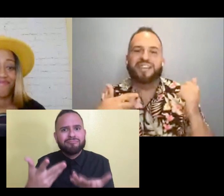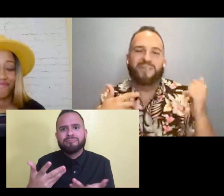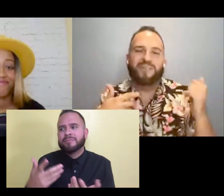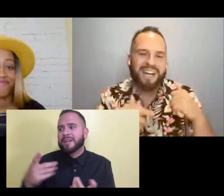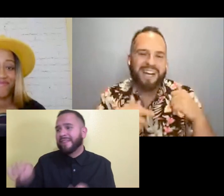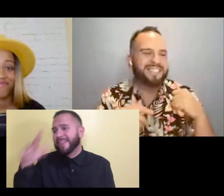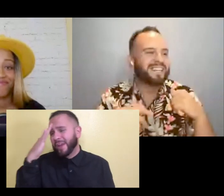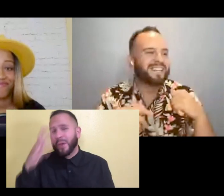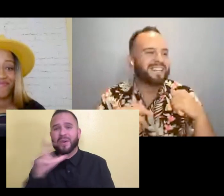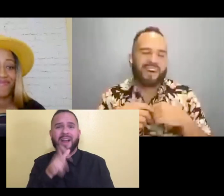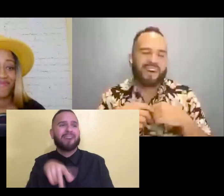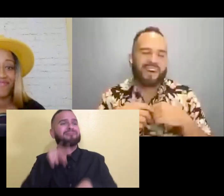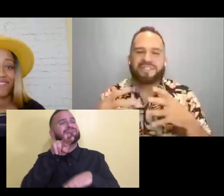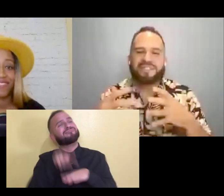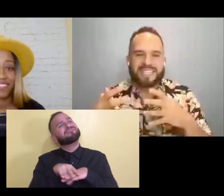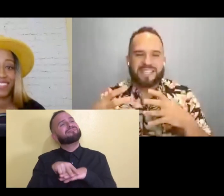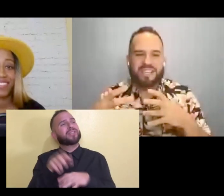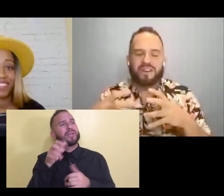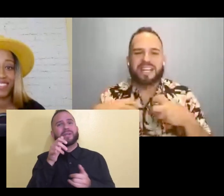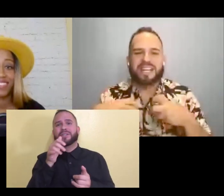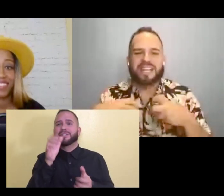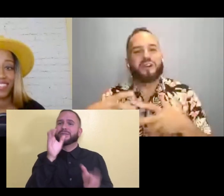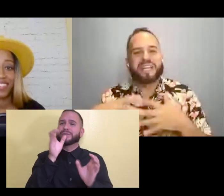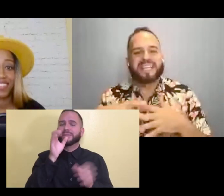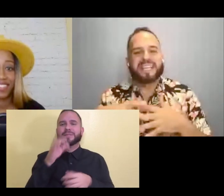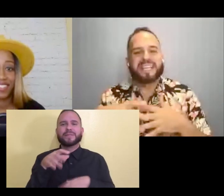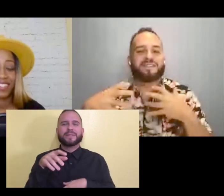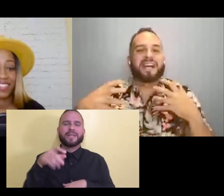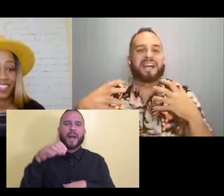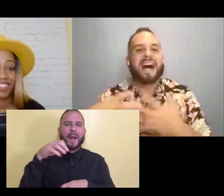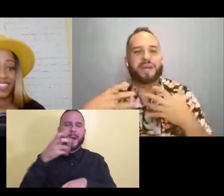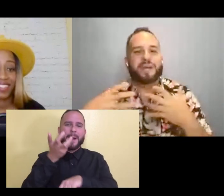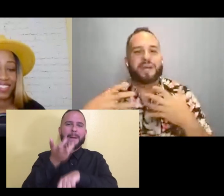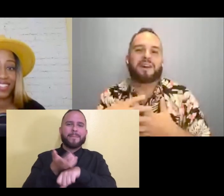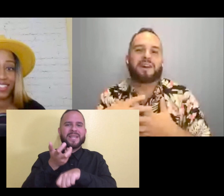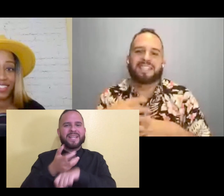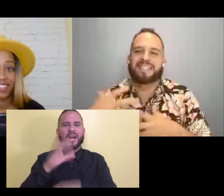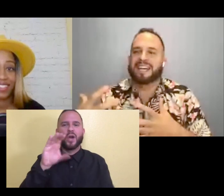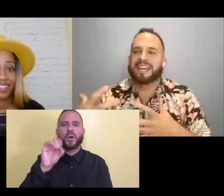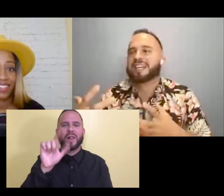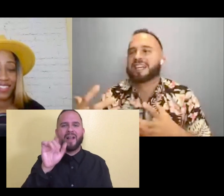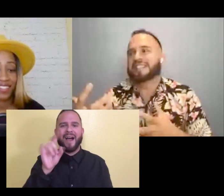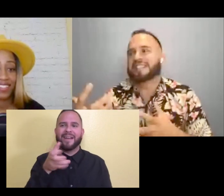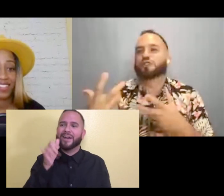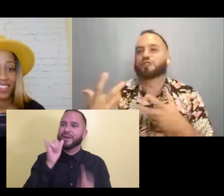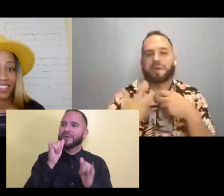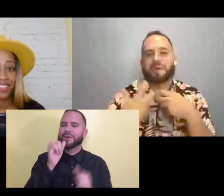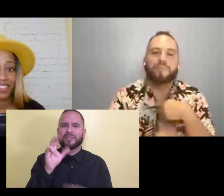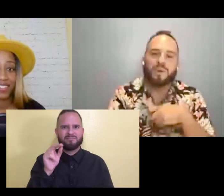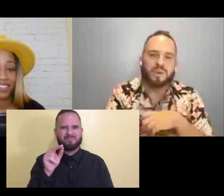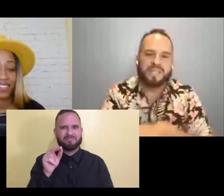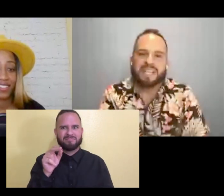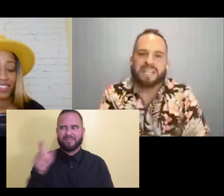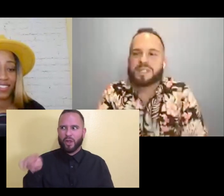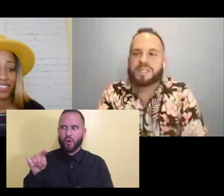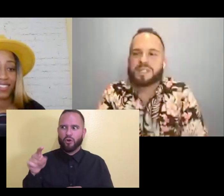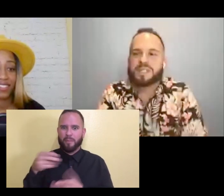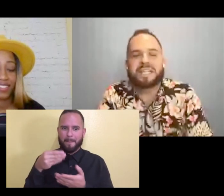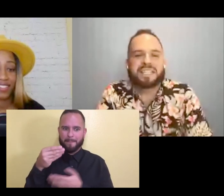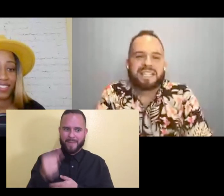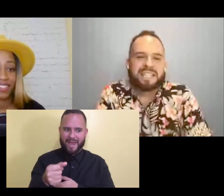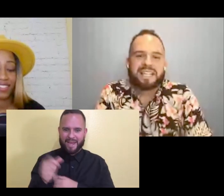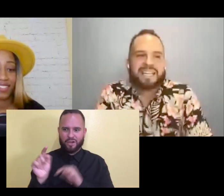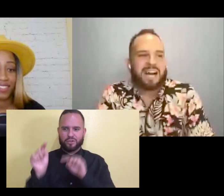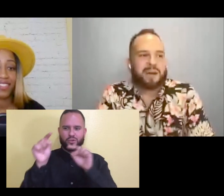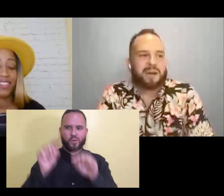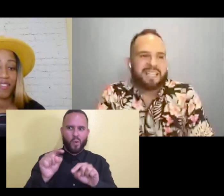chicken wire or whatever it is, like that already is a different kind of person that this trip kind of pulls in. And so